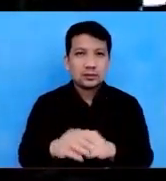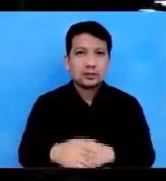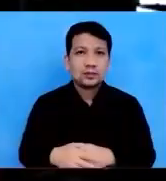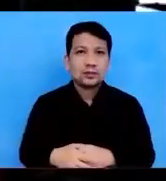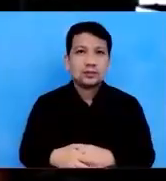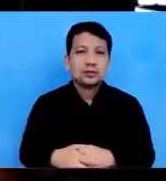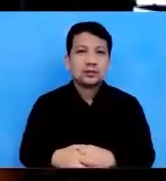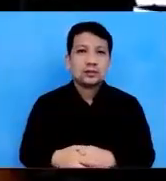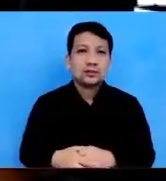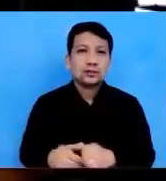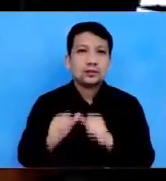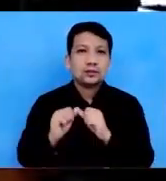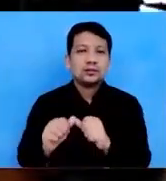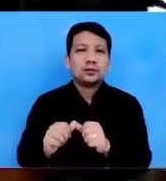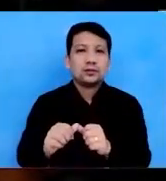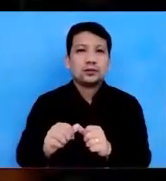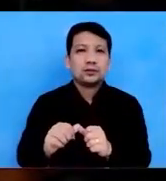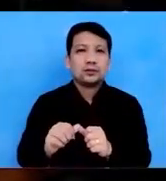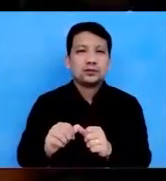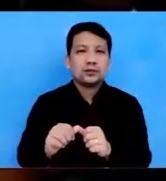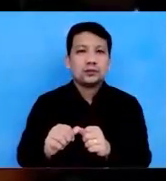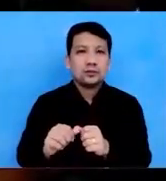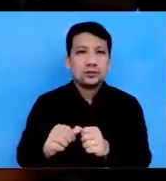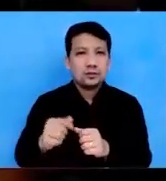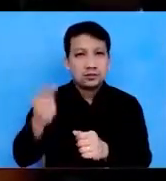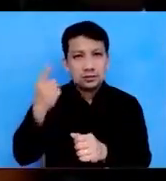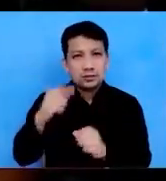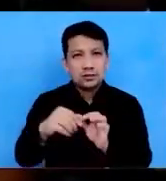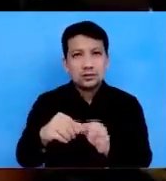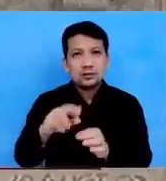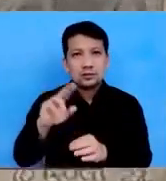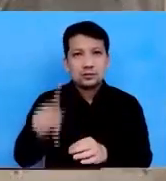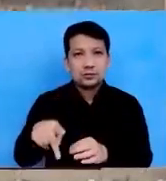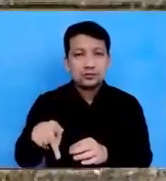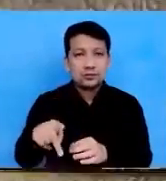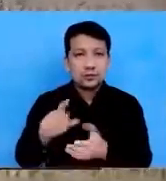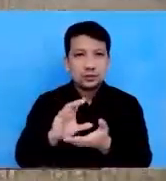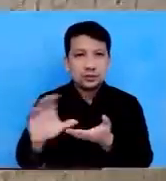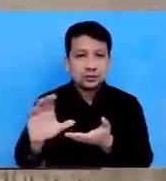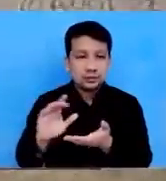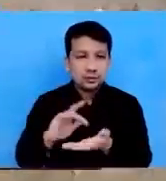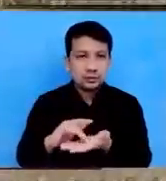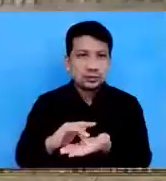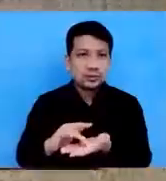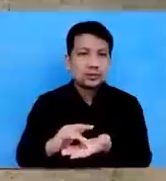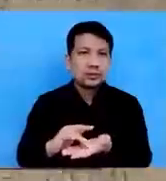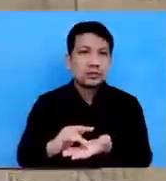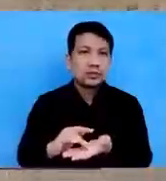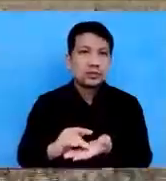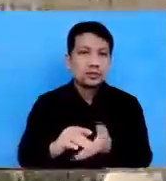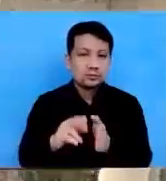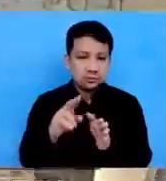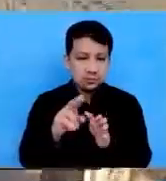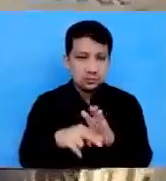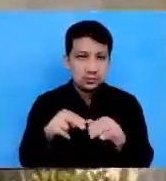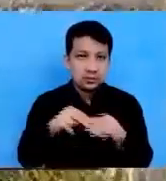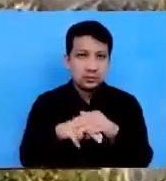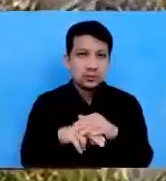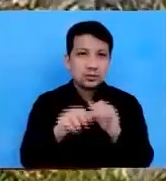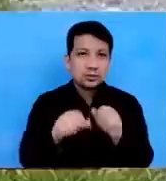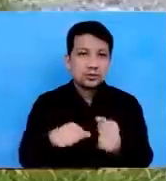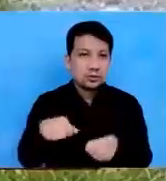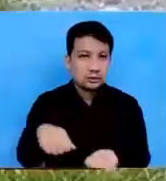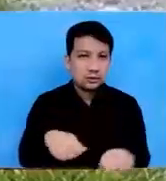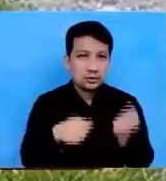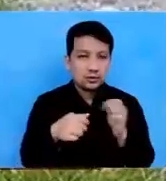for UPPGH, for UP College of Medicine. Para naman daw sa mana ilibing na, maaari naman daw na hukay ng mga